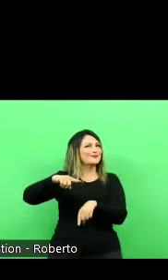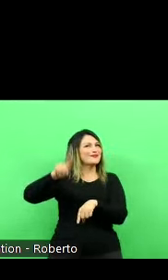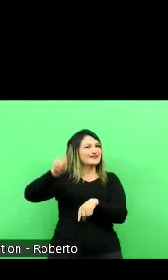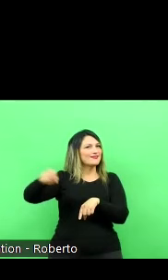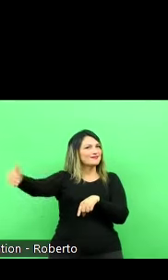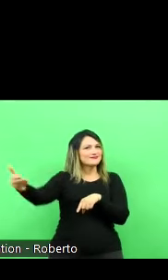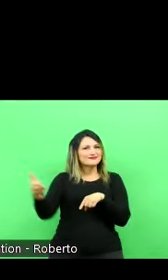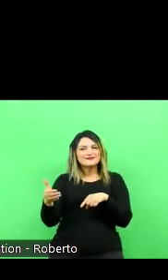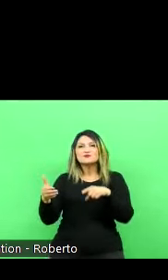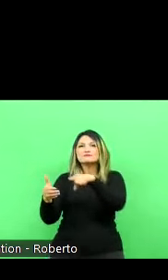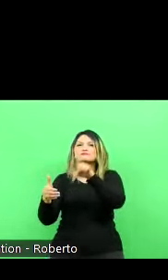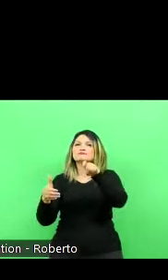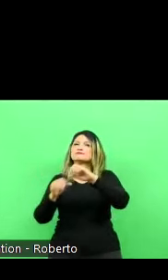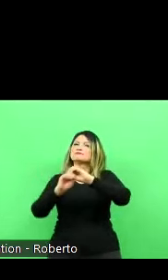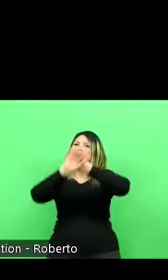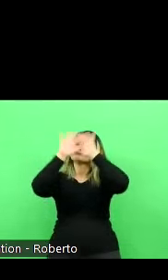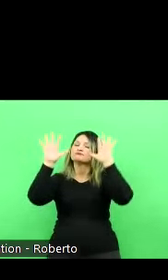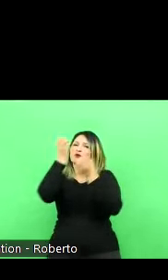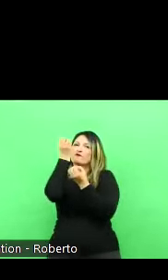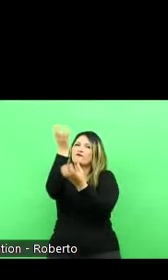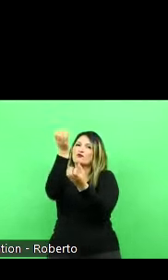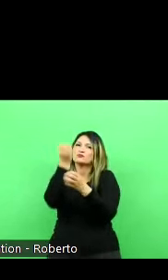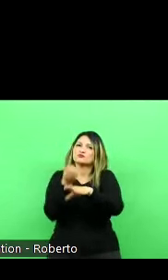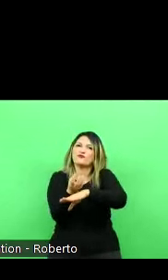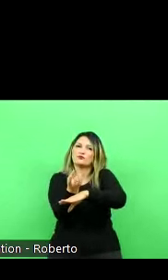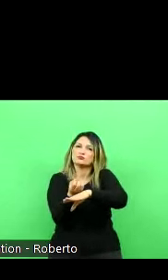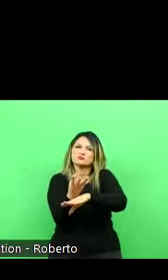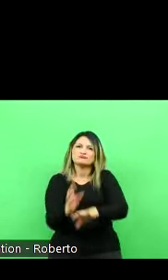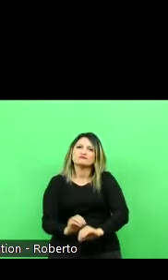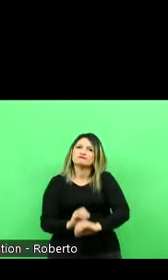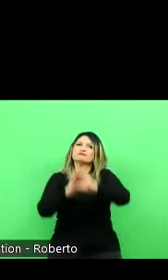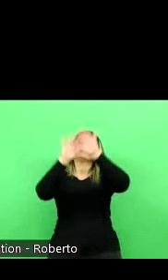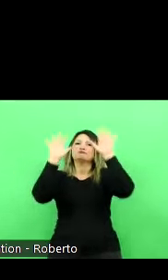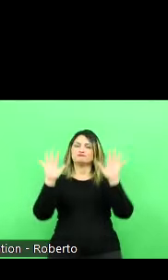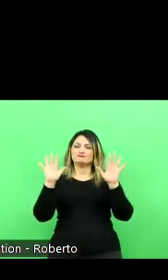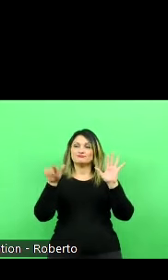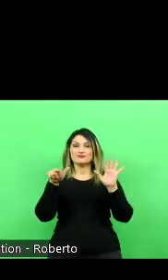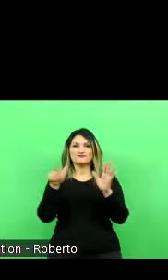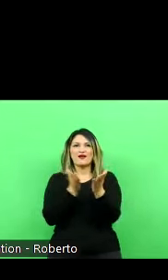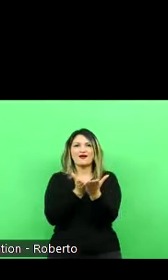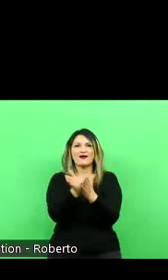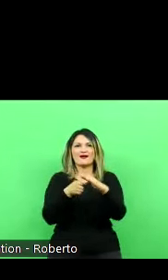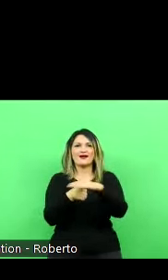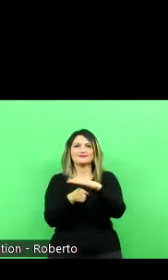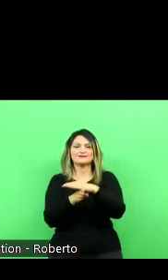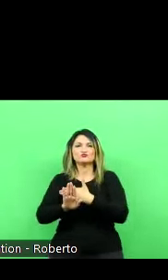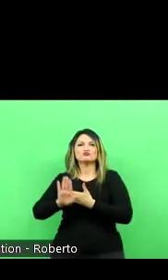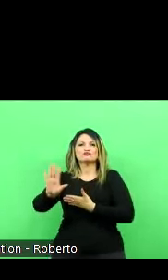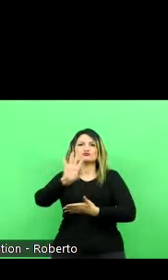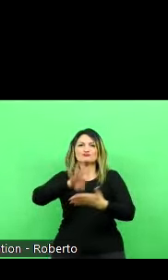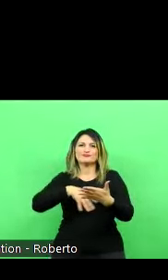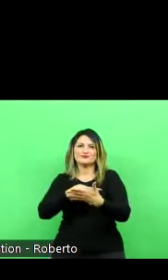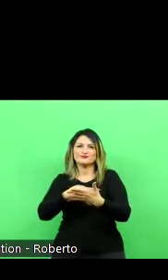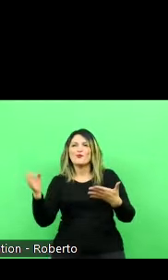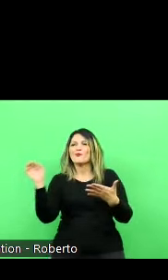integration. We need to also implement early warning systems which take into account different types of disabilities. This is a very